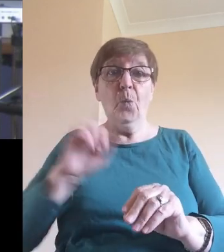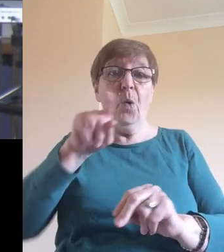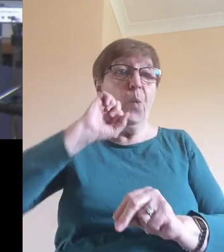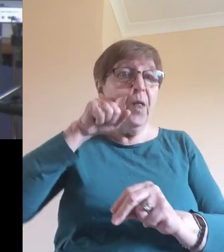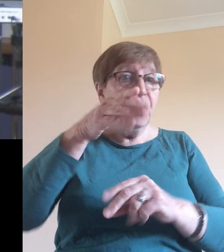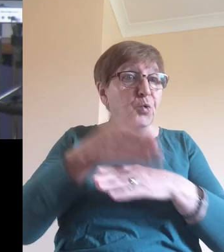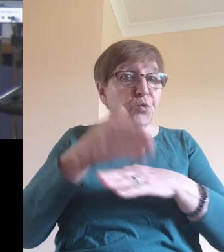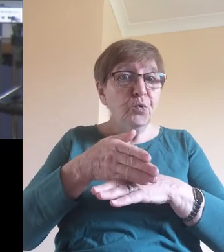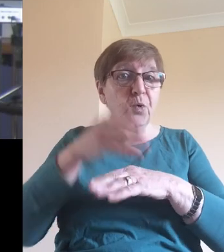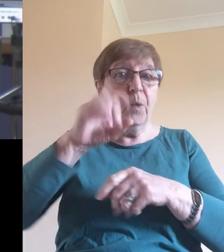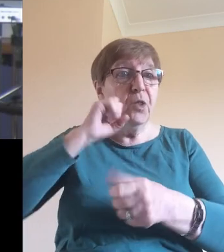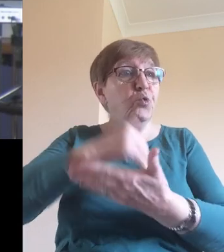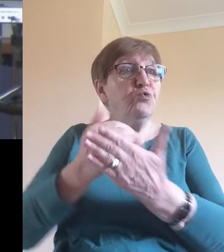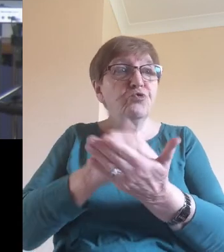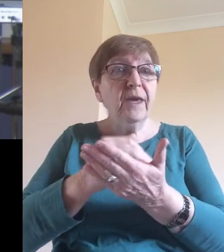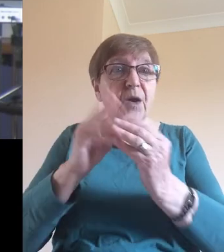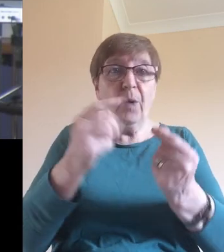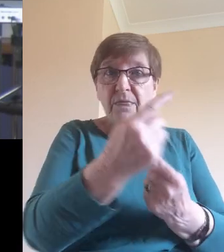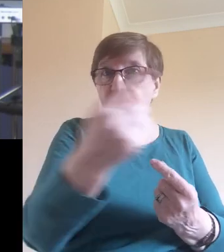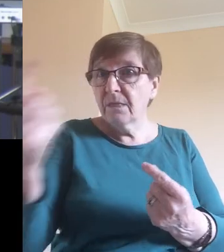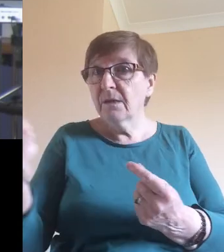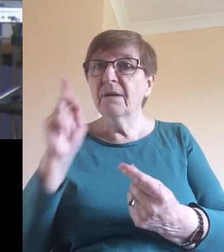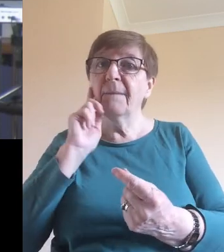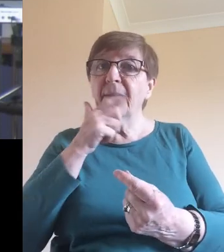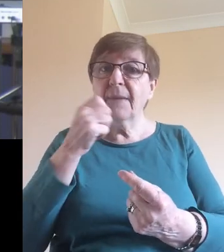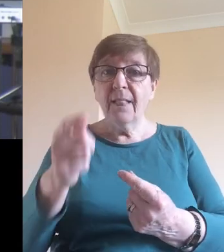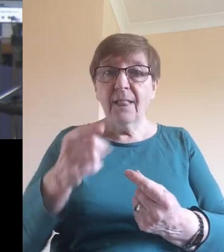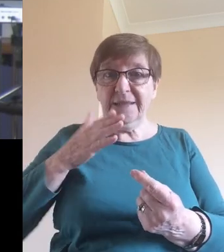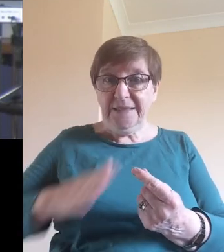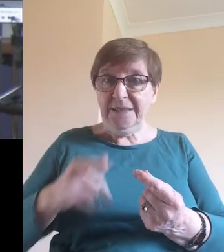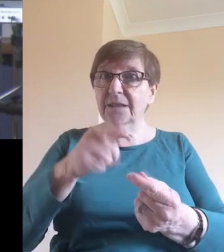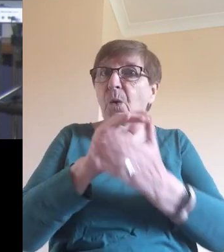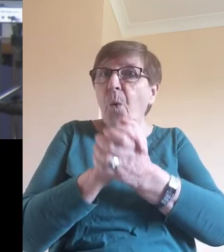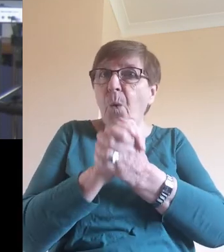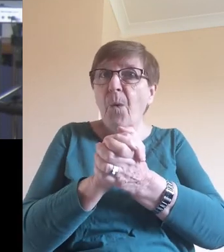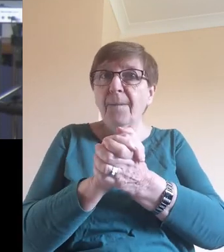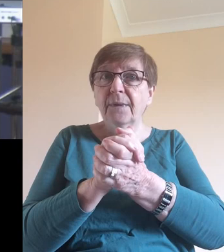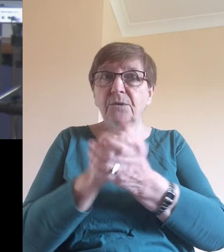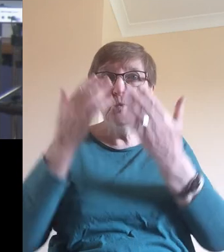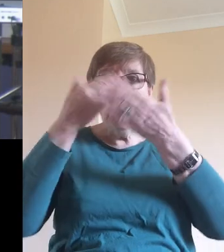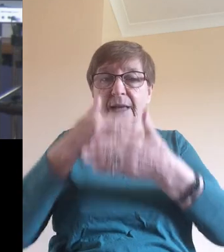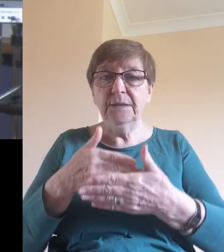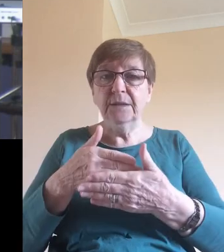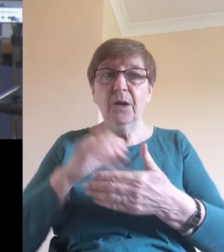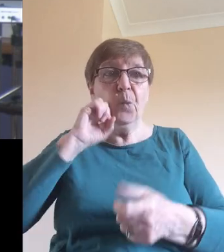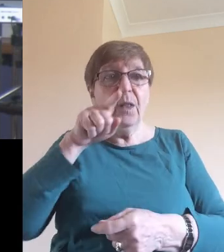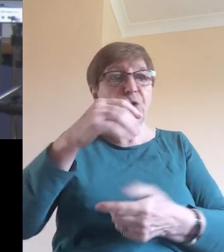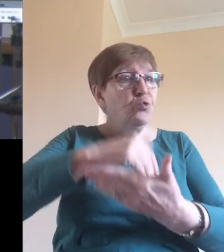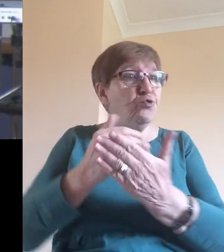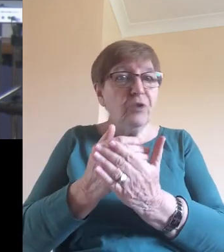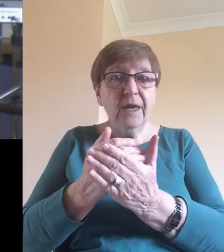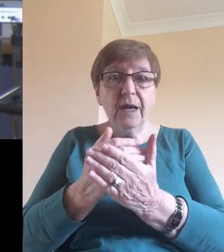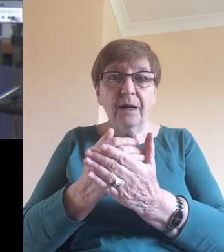do? Will you share with that one or two or more people needing hope in this night? Will you share